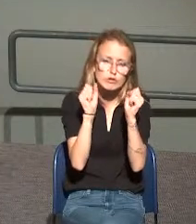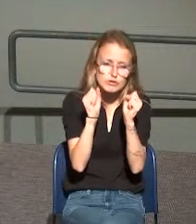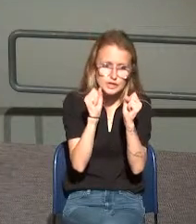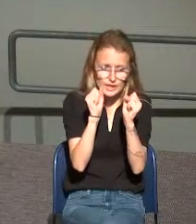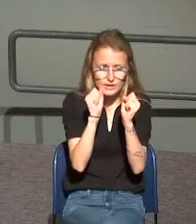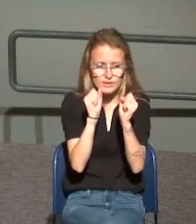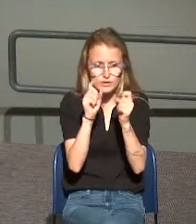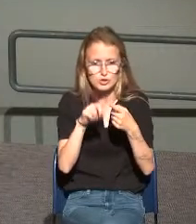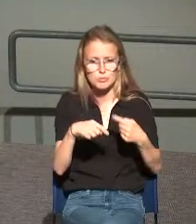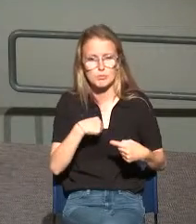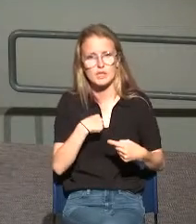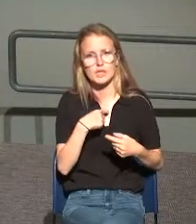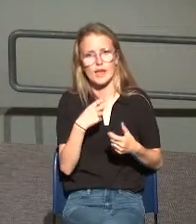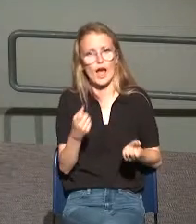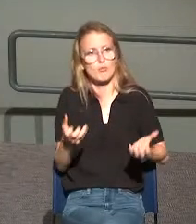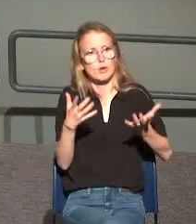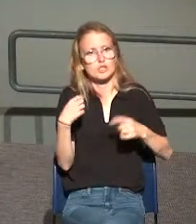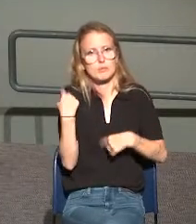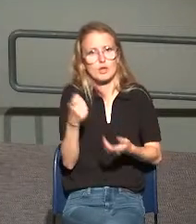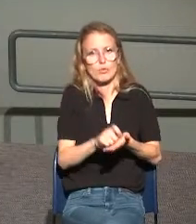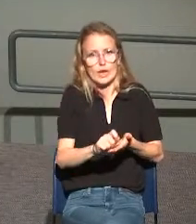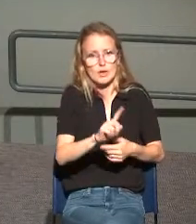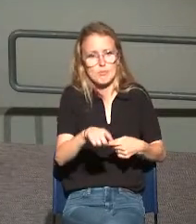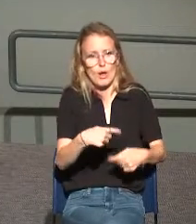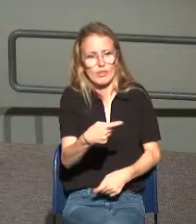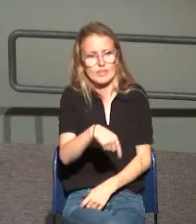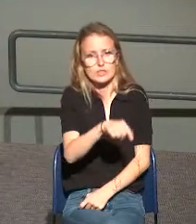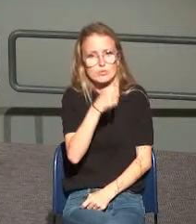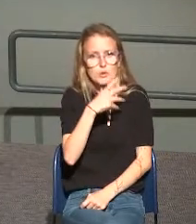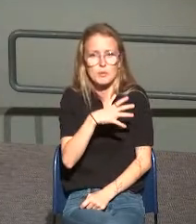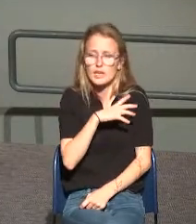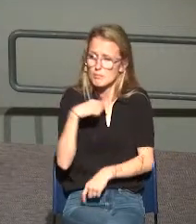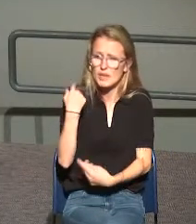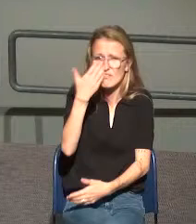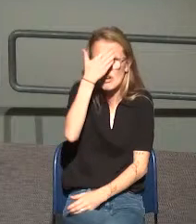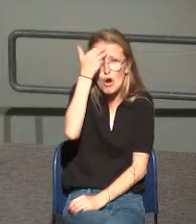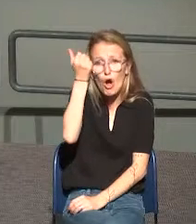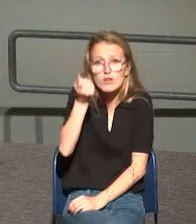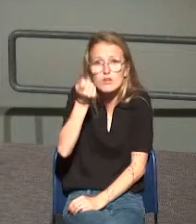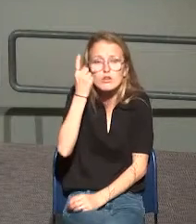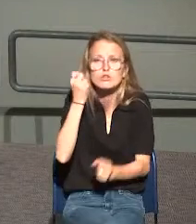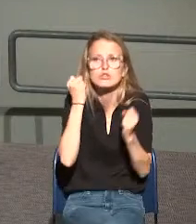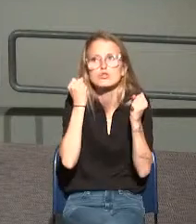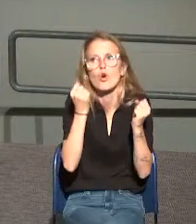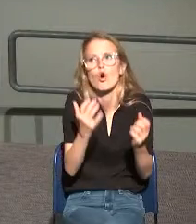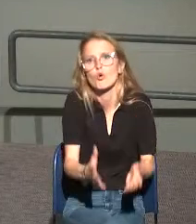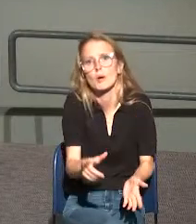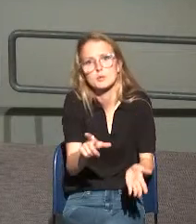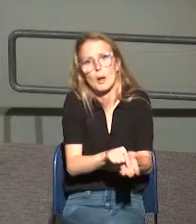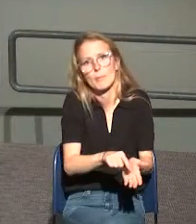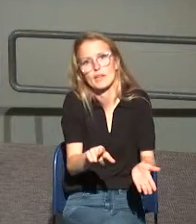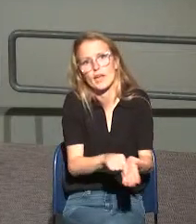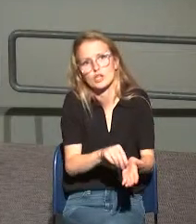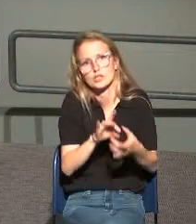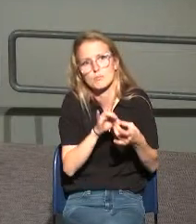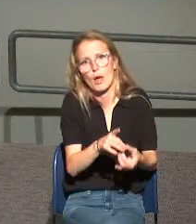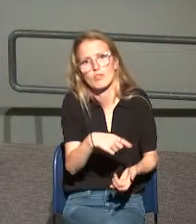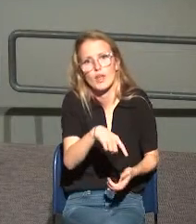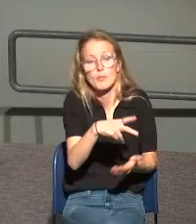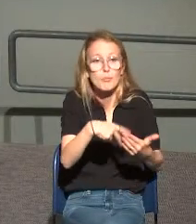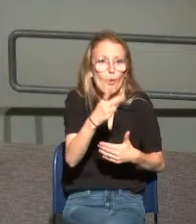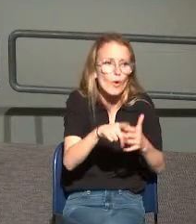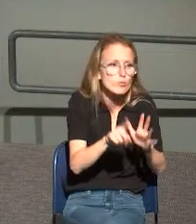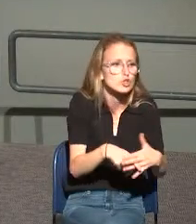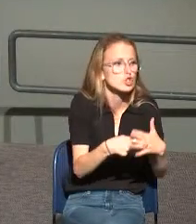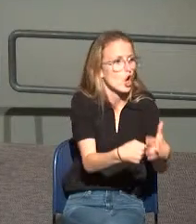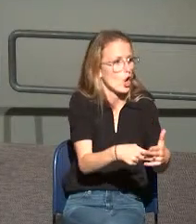about these women at the time, because they were completely forgotten. But there was so much press coverage of them when the program started, and with